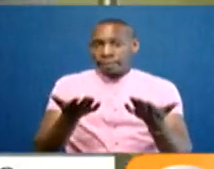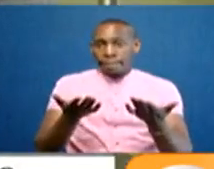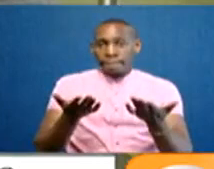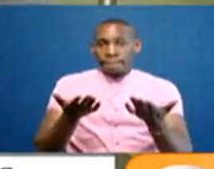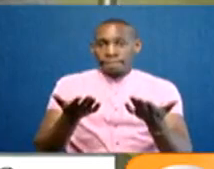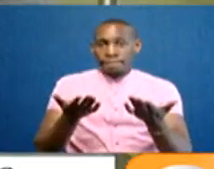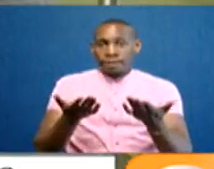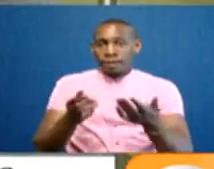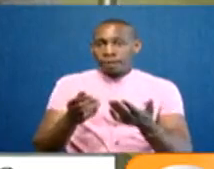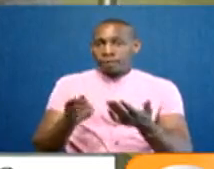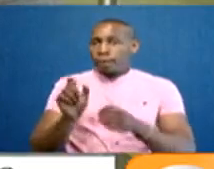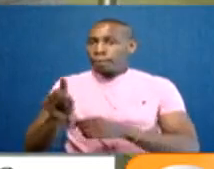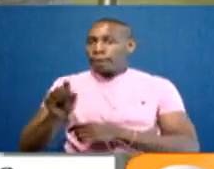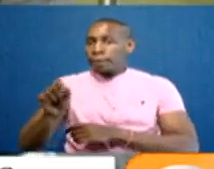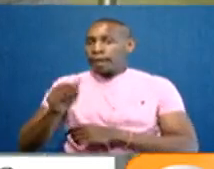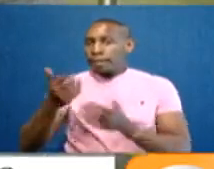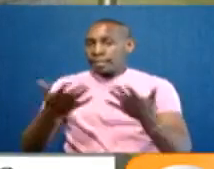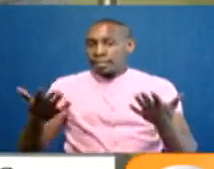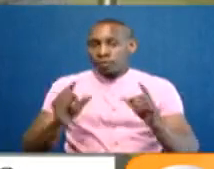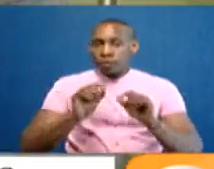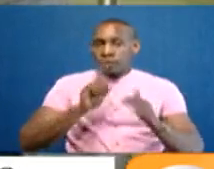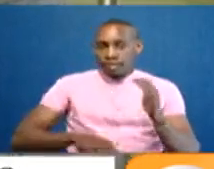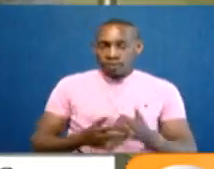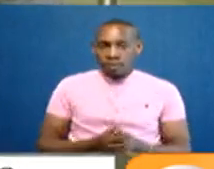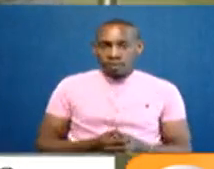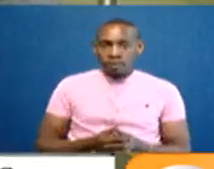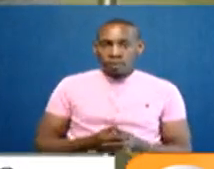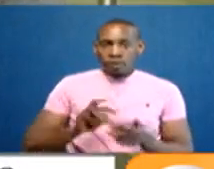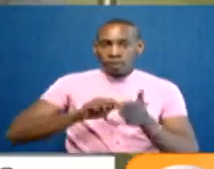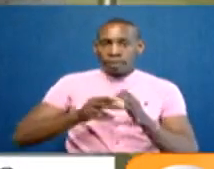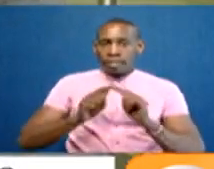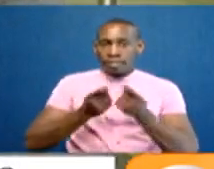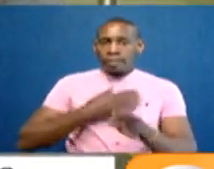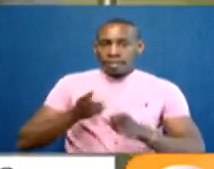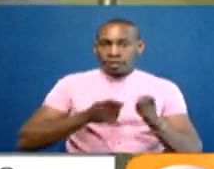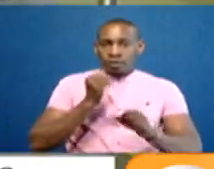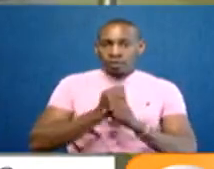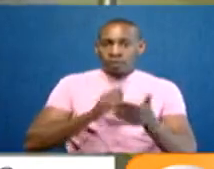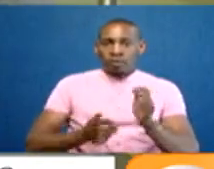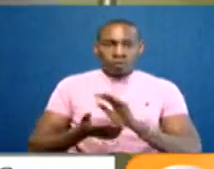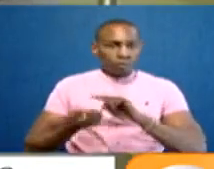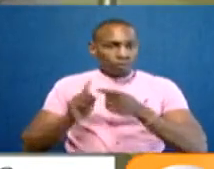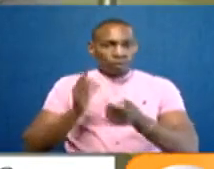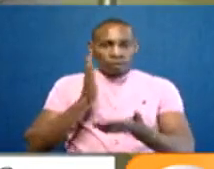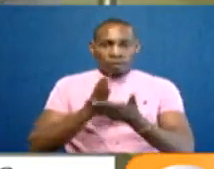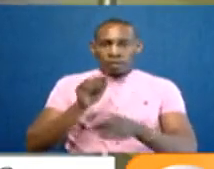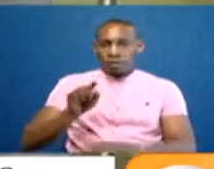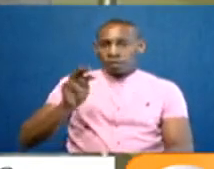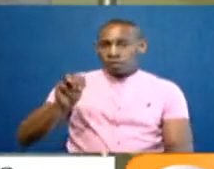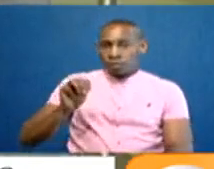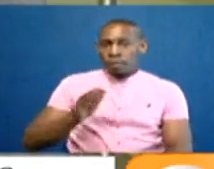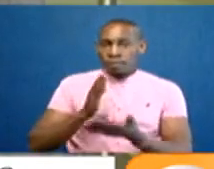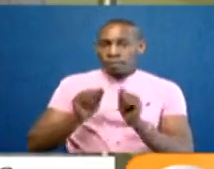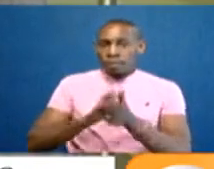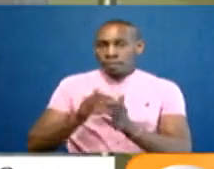actually forwarded something. In fact, what we say on a project that my team and I are running called StopReflectVerify.com is we can